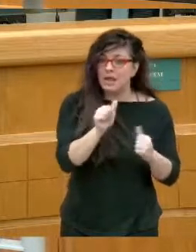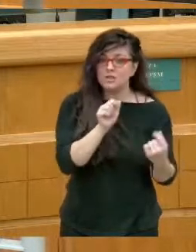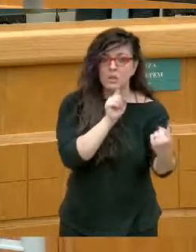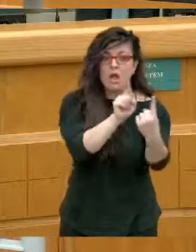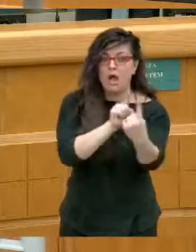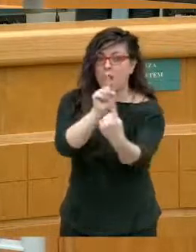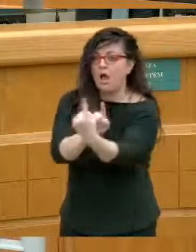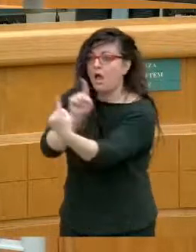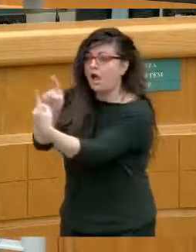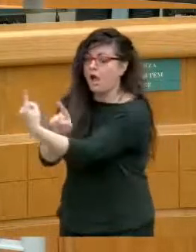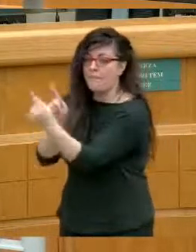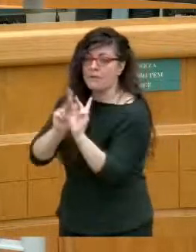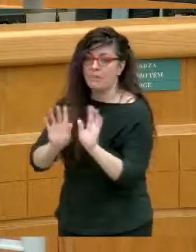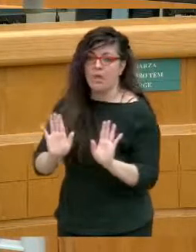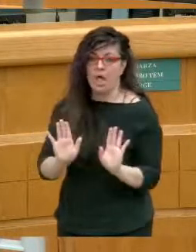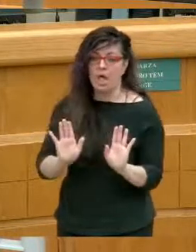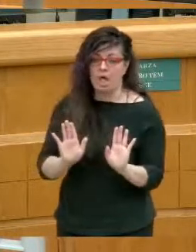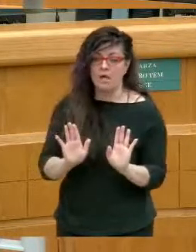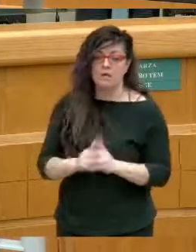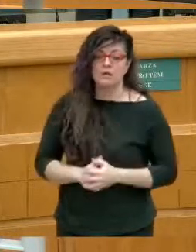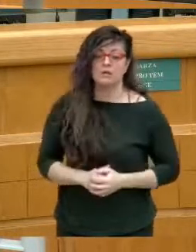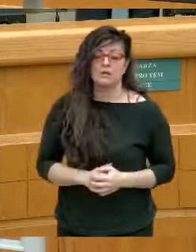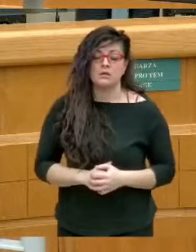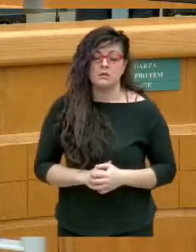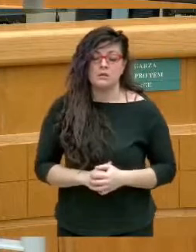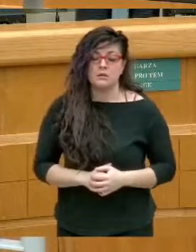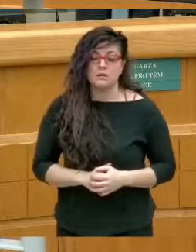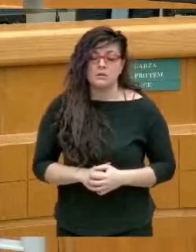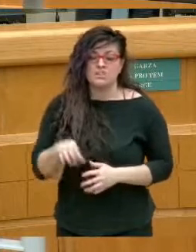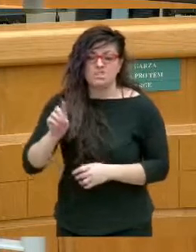two things that he's going to talk to us about.